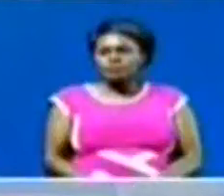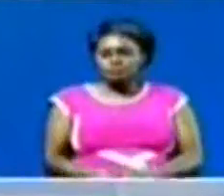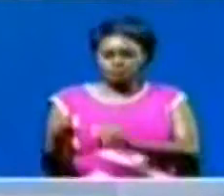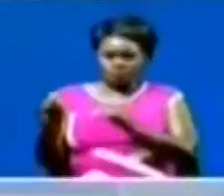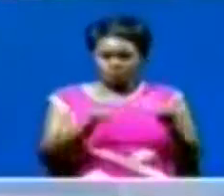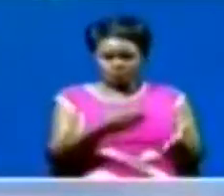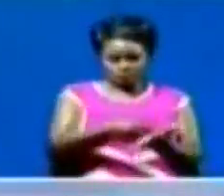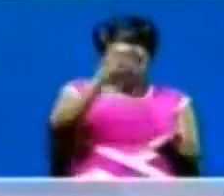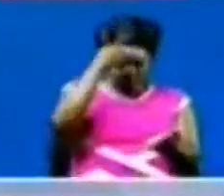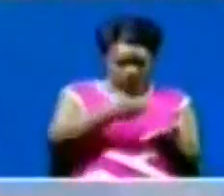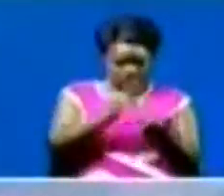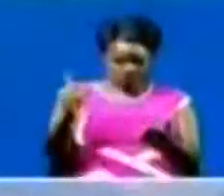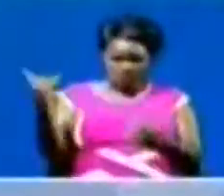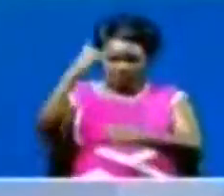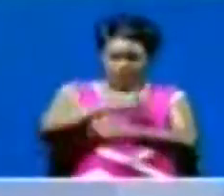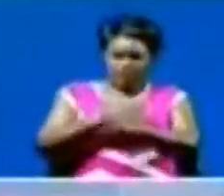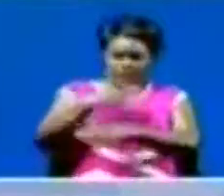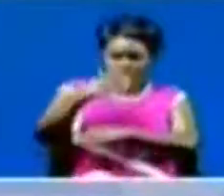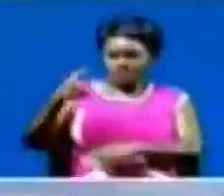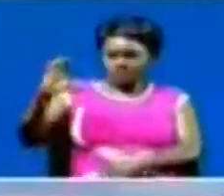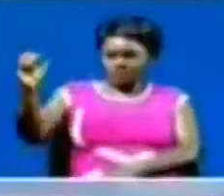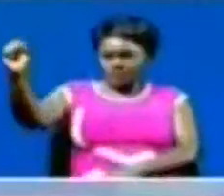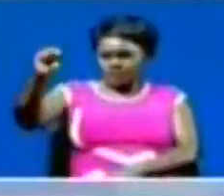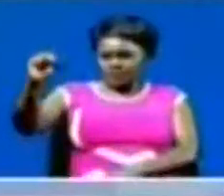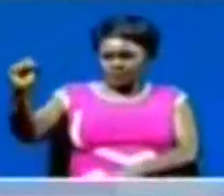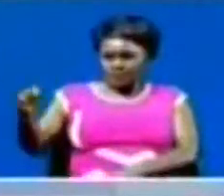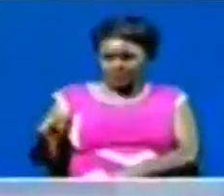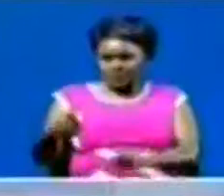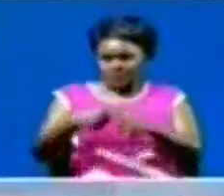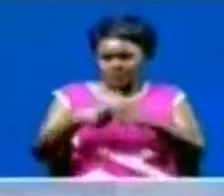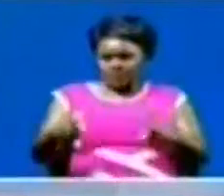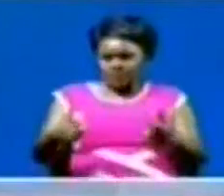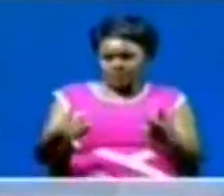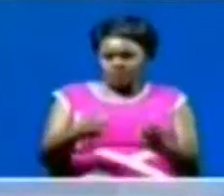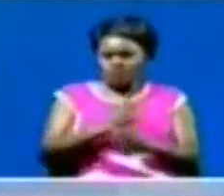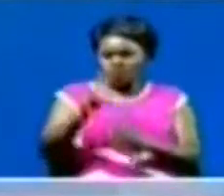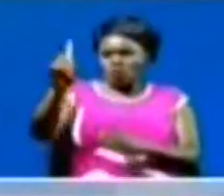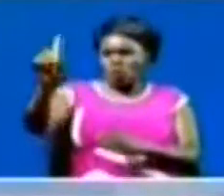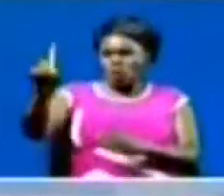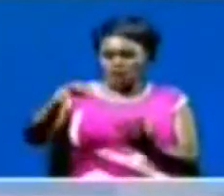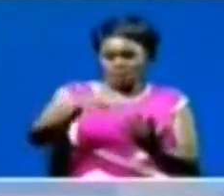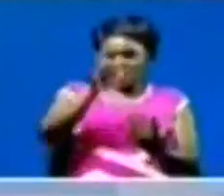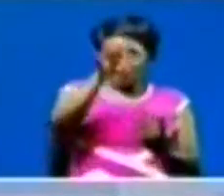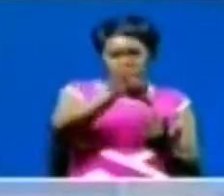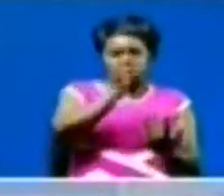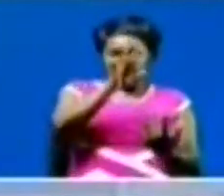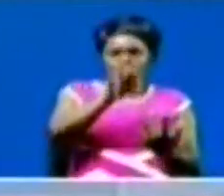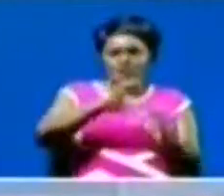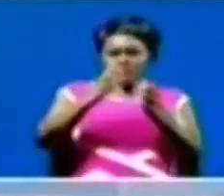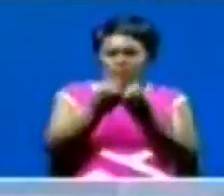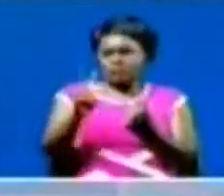Over to matters of education now. In a day after Education Cabinet Secretary Amina Mohammed launched the Form 1 selection exercise for the KCP class